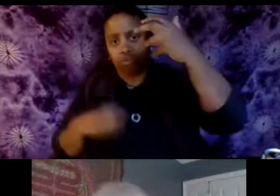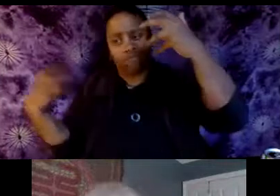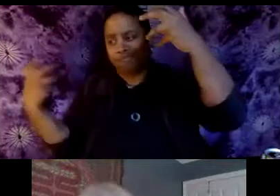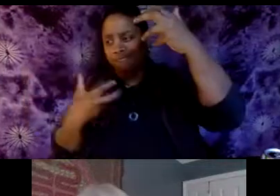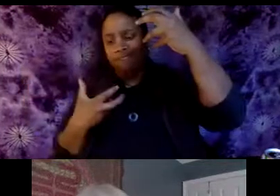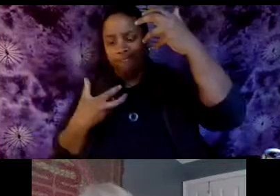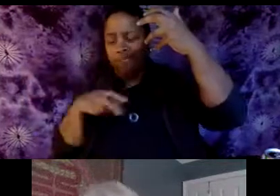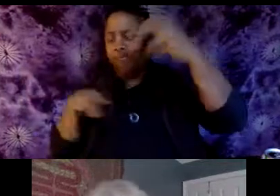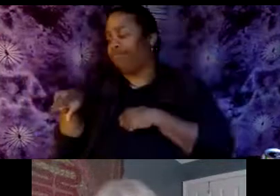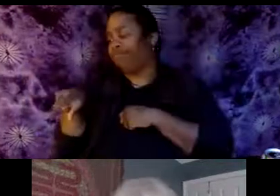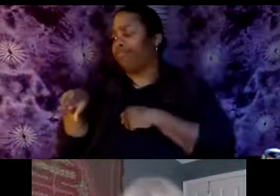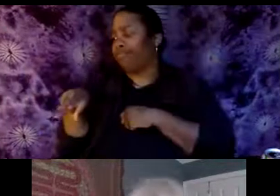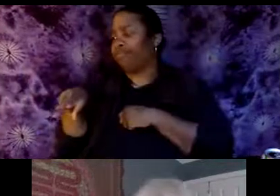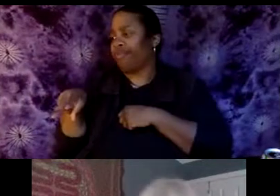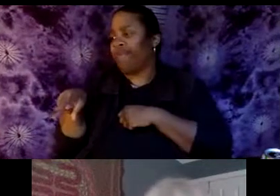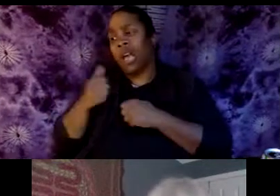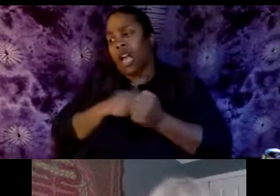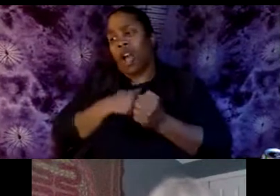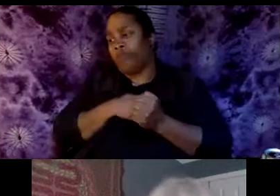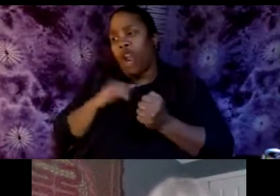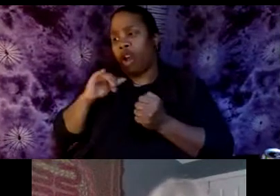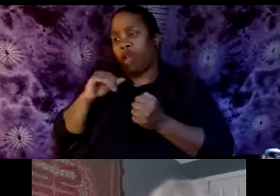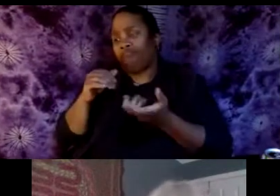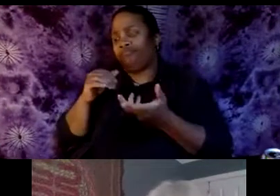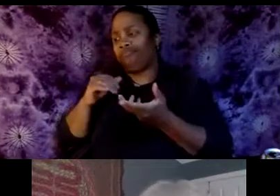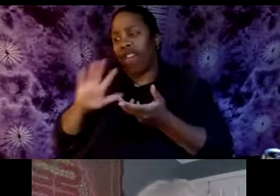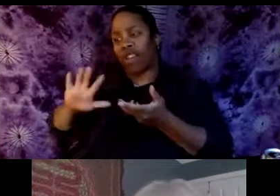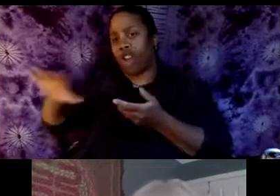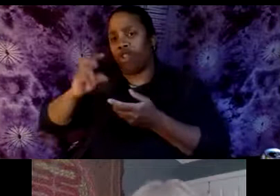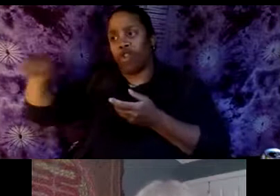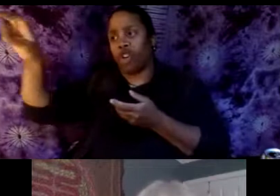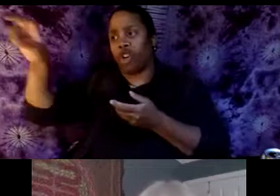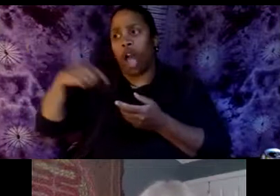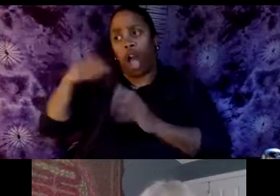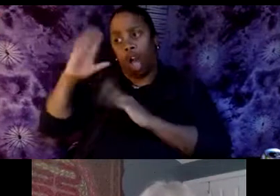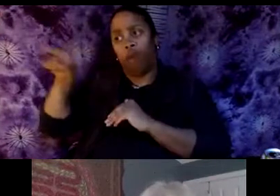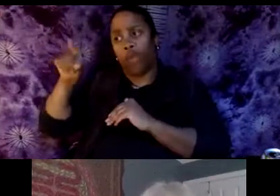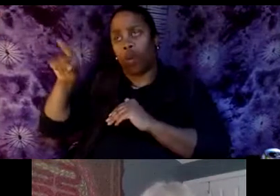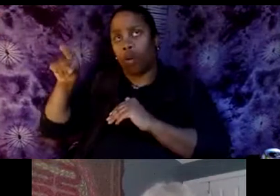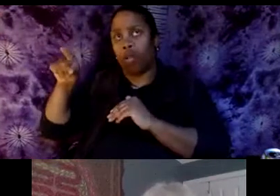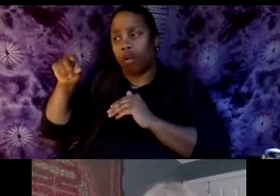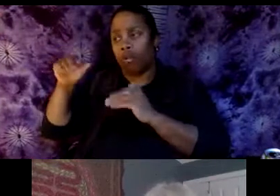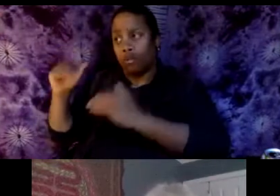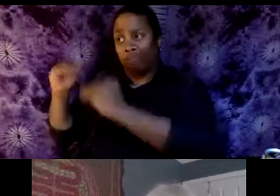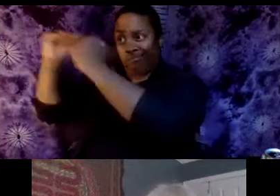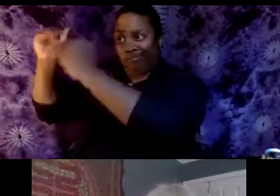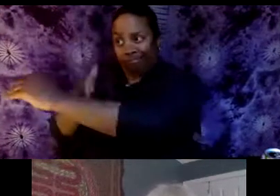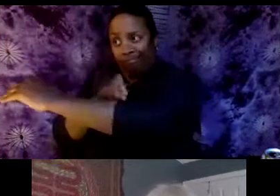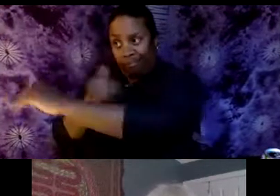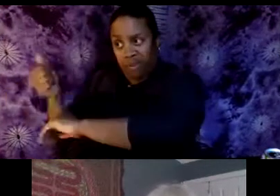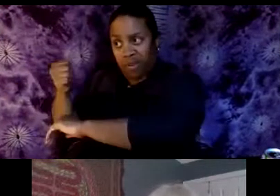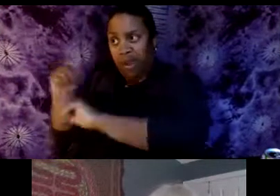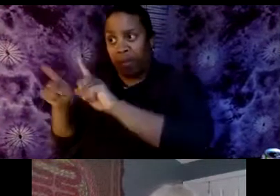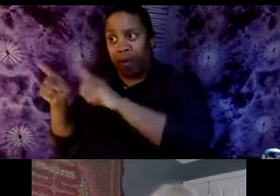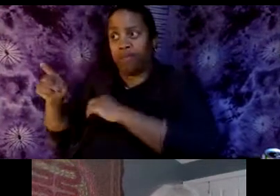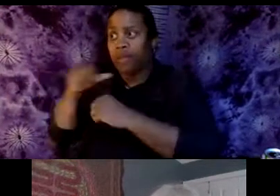look at them and you go, I'm sorry that they're on that journey, that's where they're at. I hope that they'll get to the next place, or